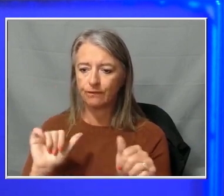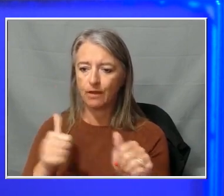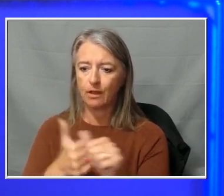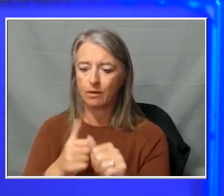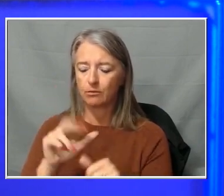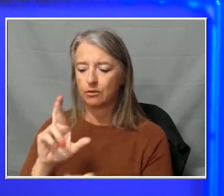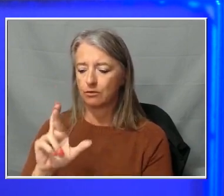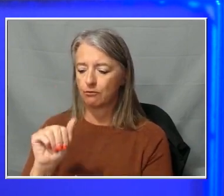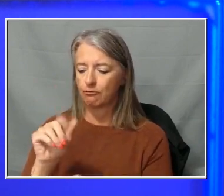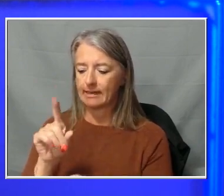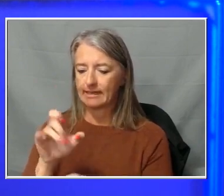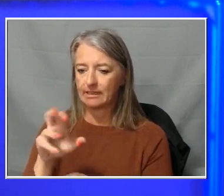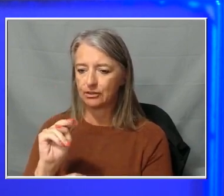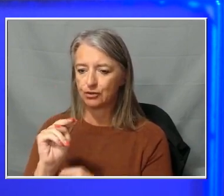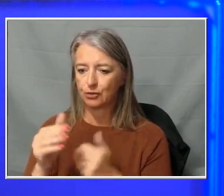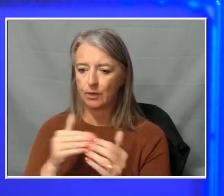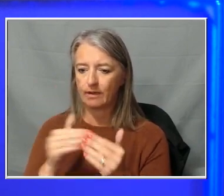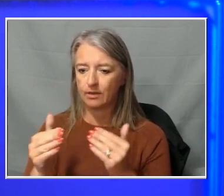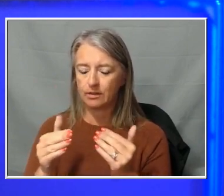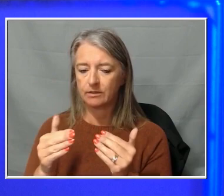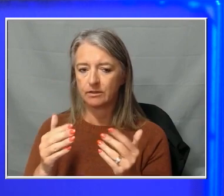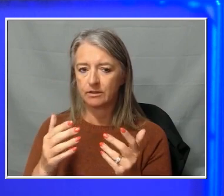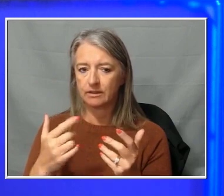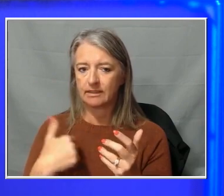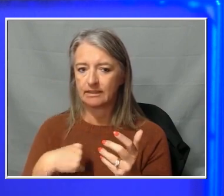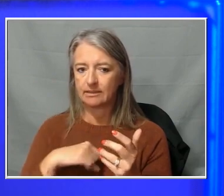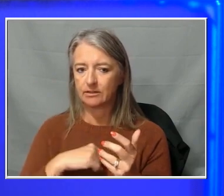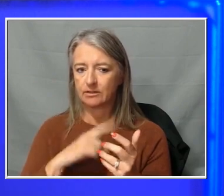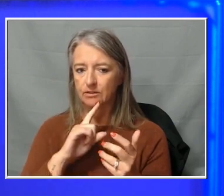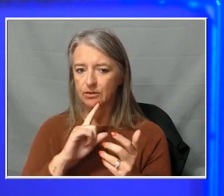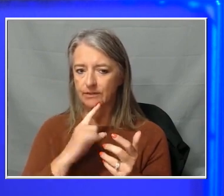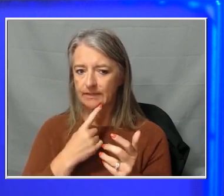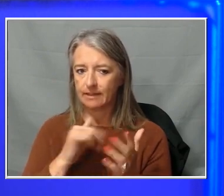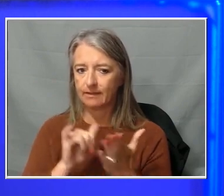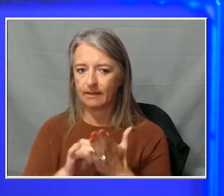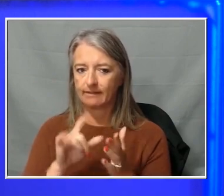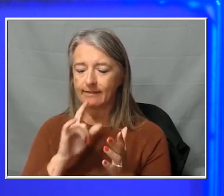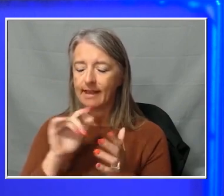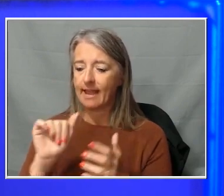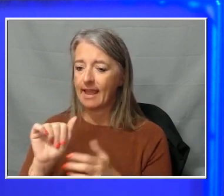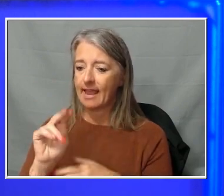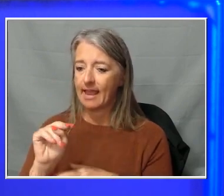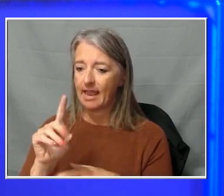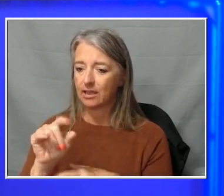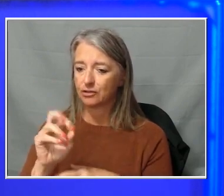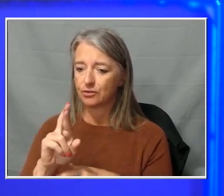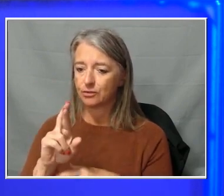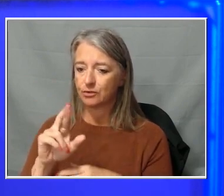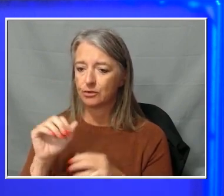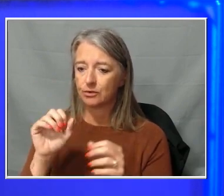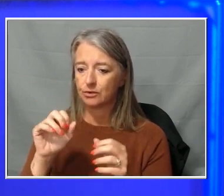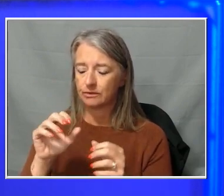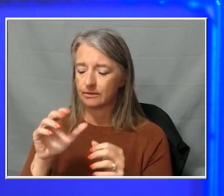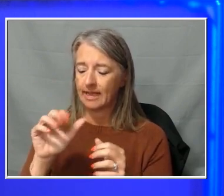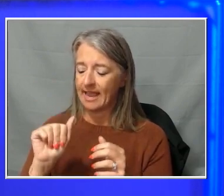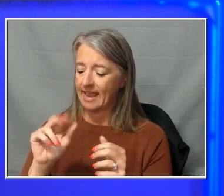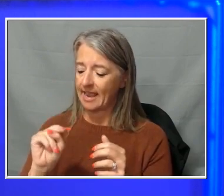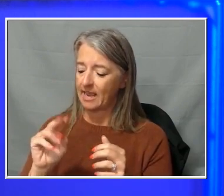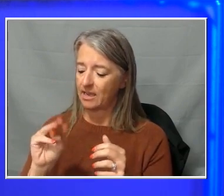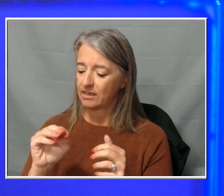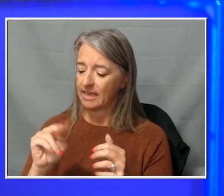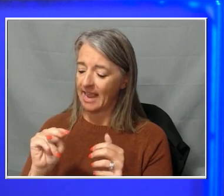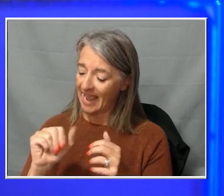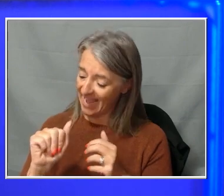or what have you. And so that was the significance of the question that Andrew asked, were you able to get the whole tumor?